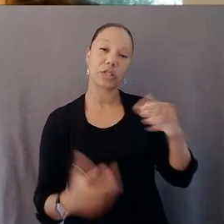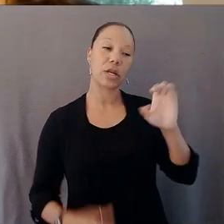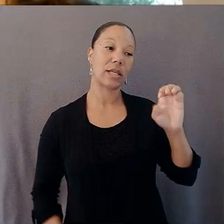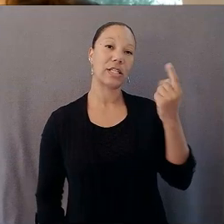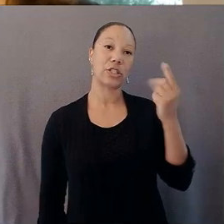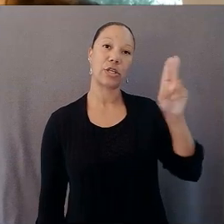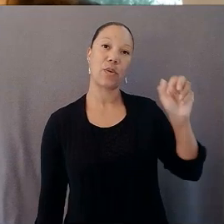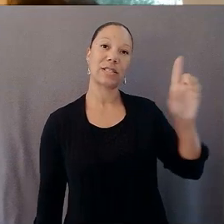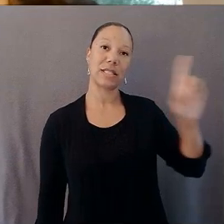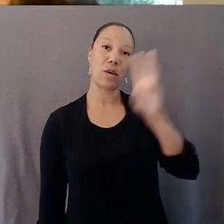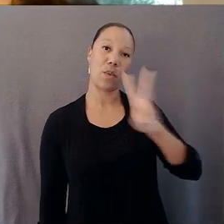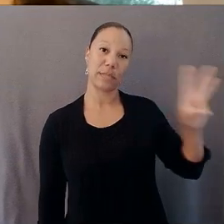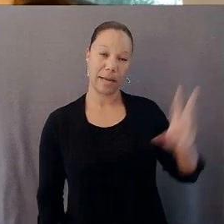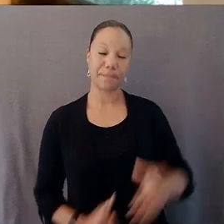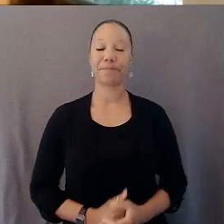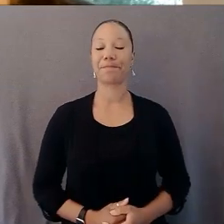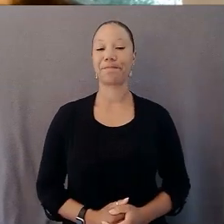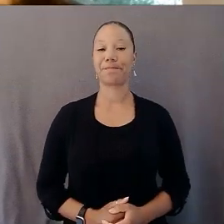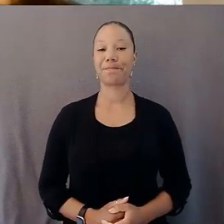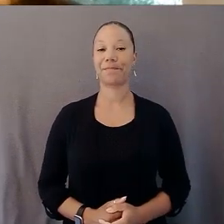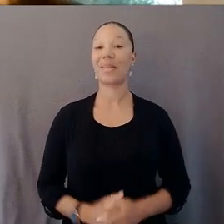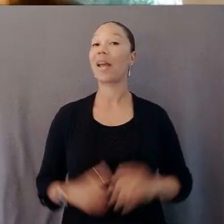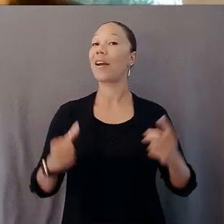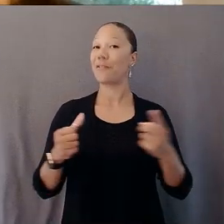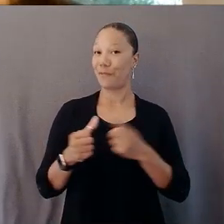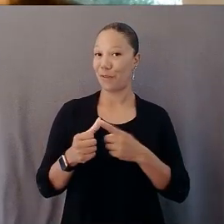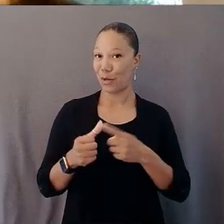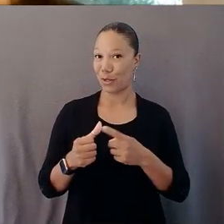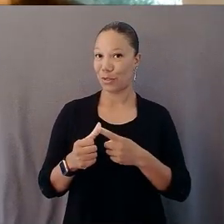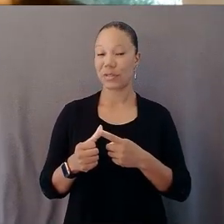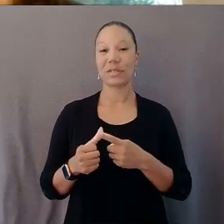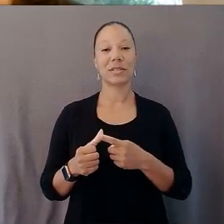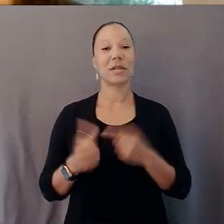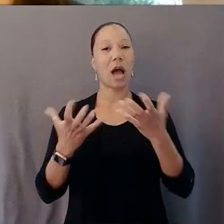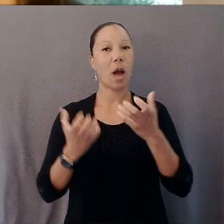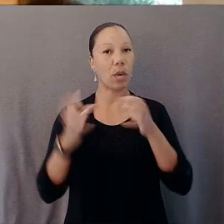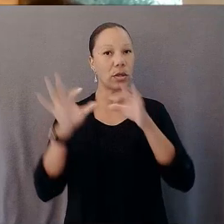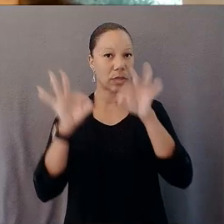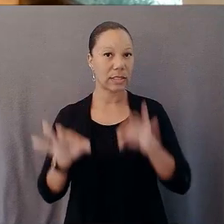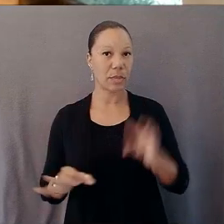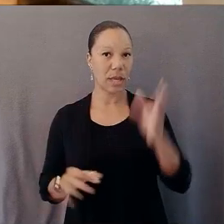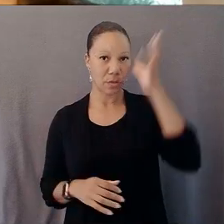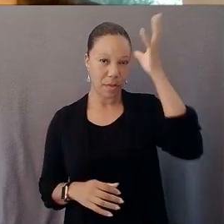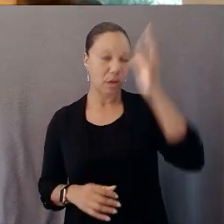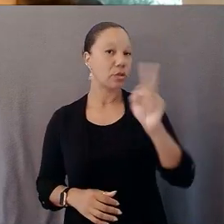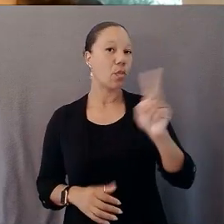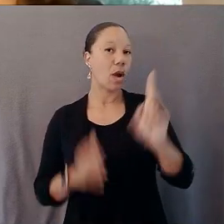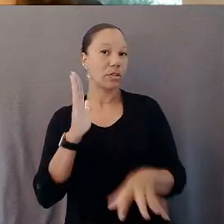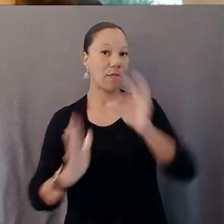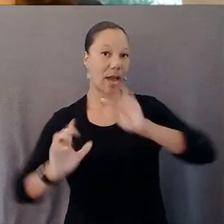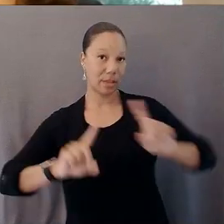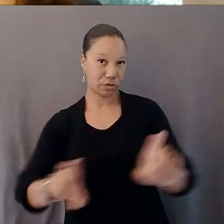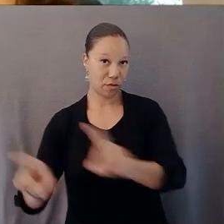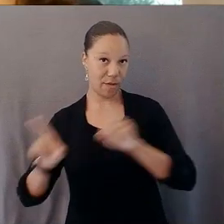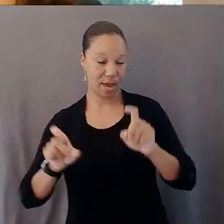website. All right, so first, let's tell parents where they can even find the survey. Yes,